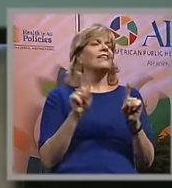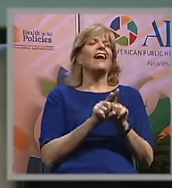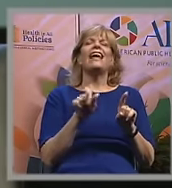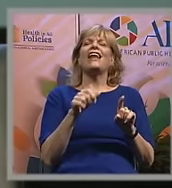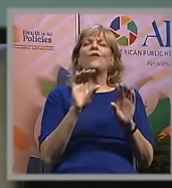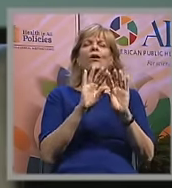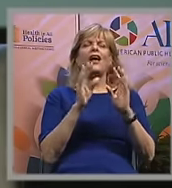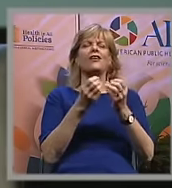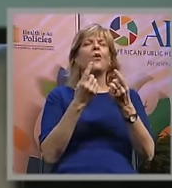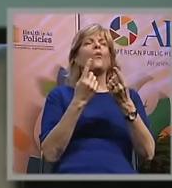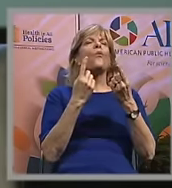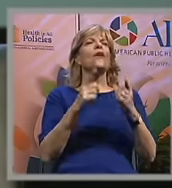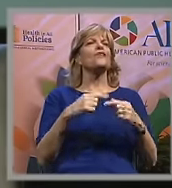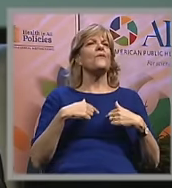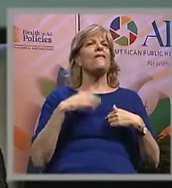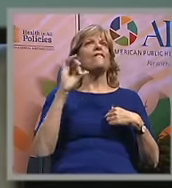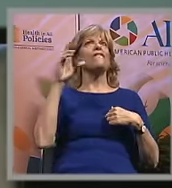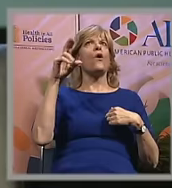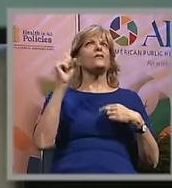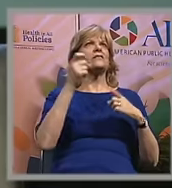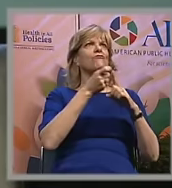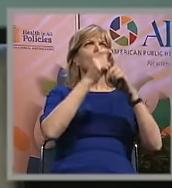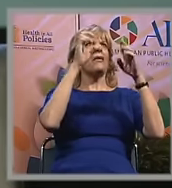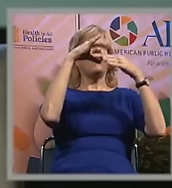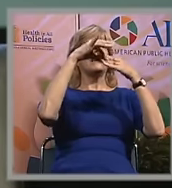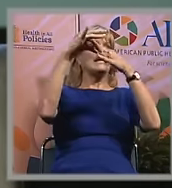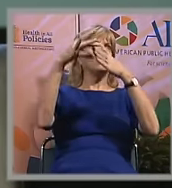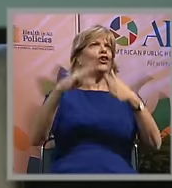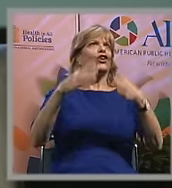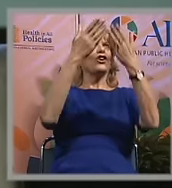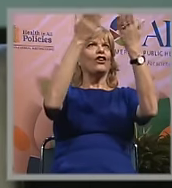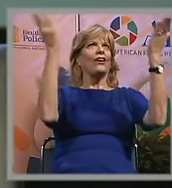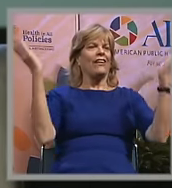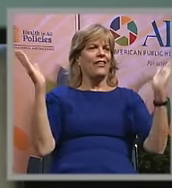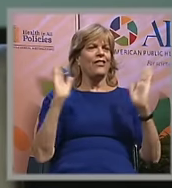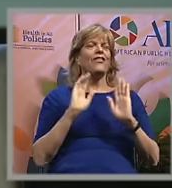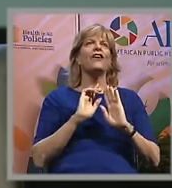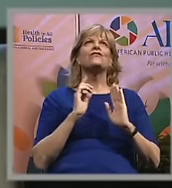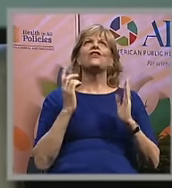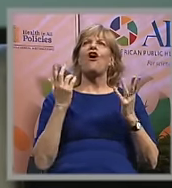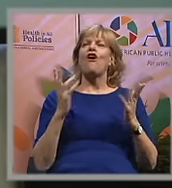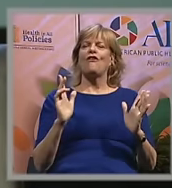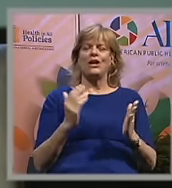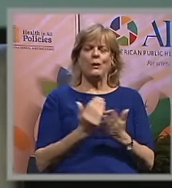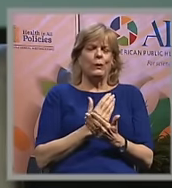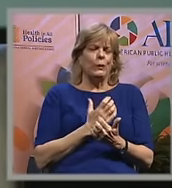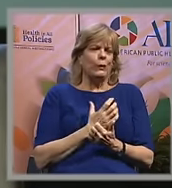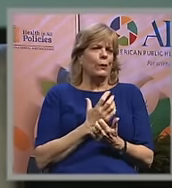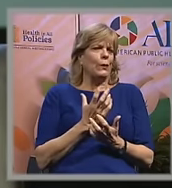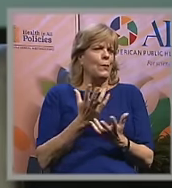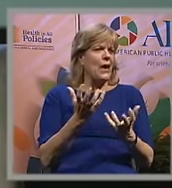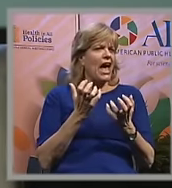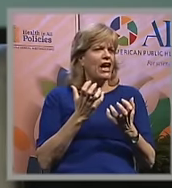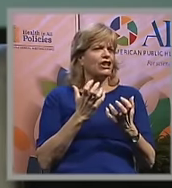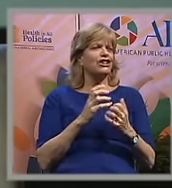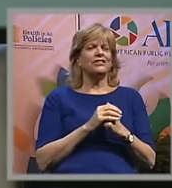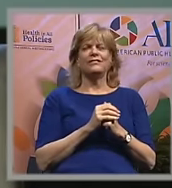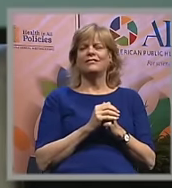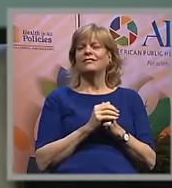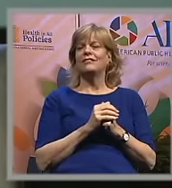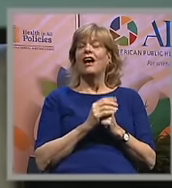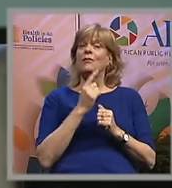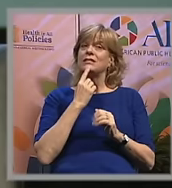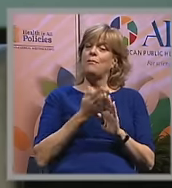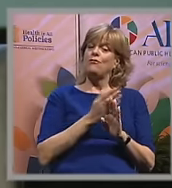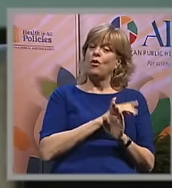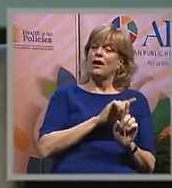top, that makes a difference. And there is already buy-in, I think, throughout HUD. Now, I will say that before I